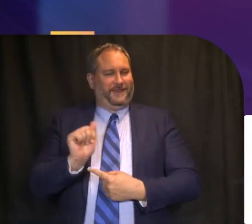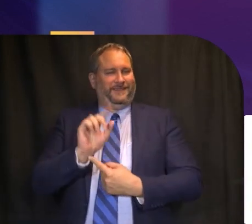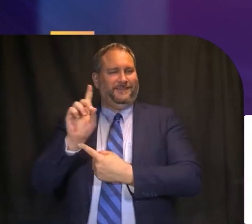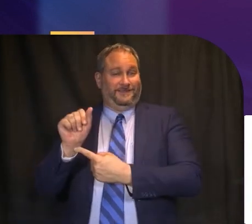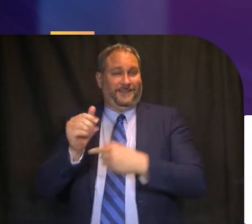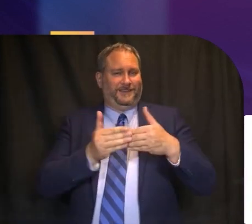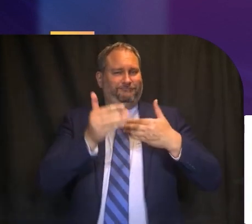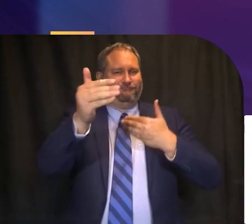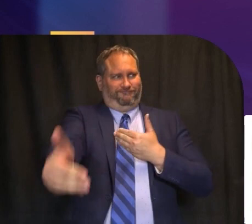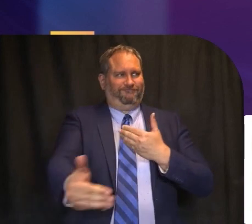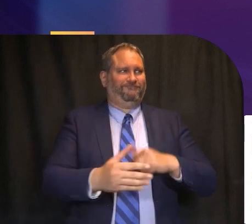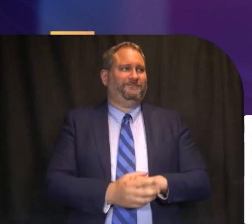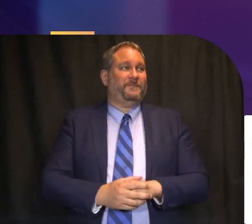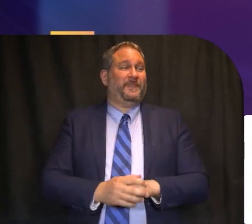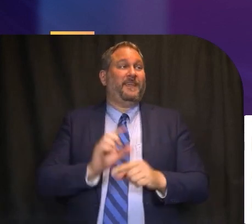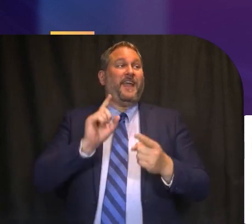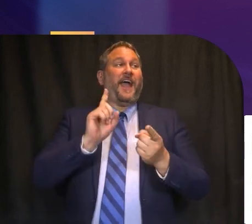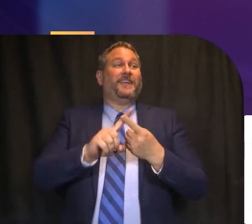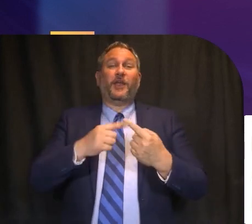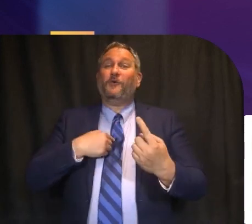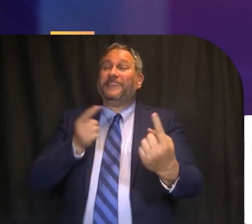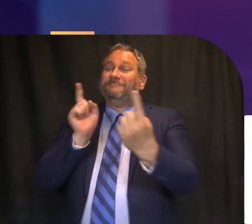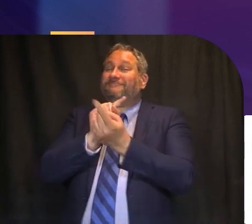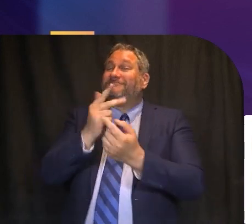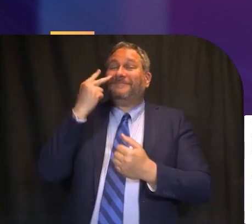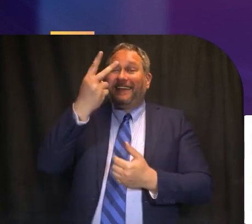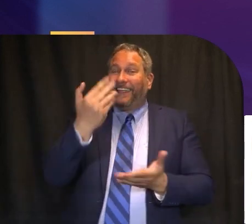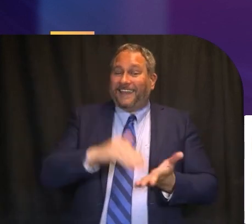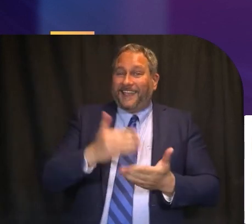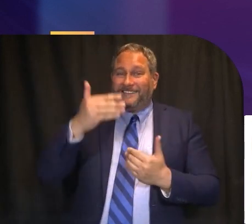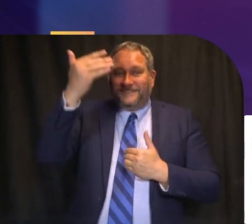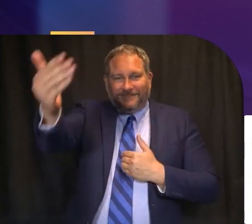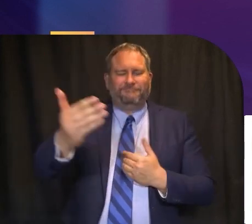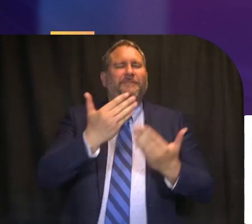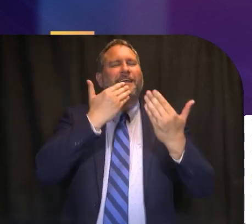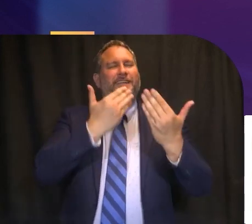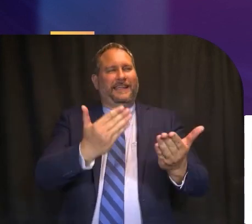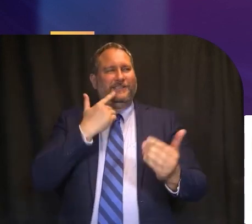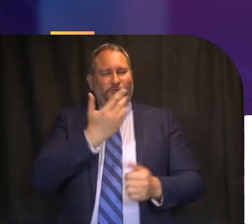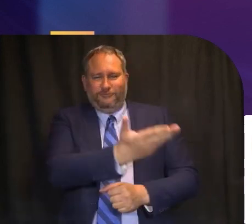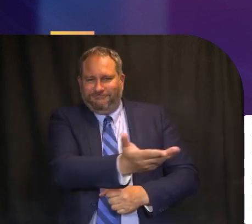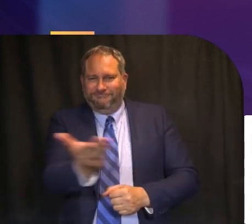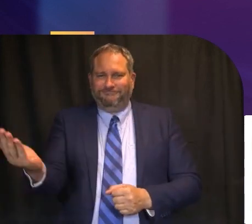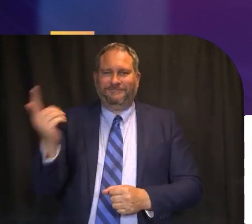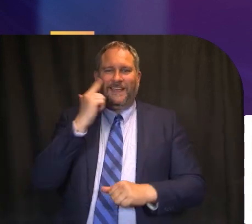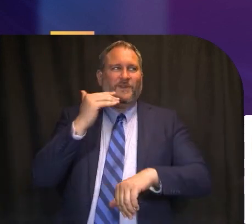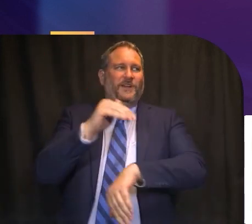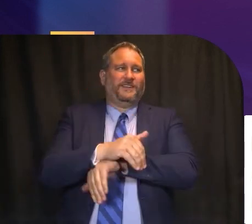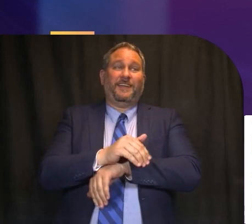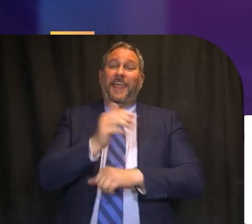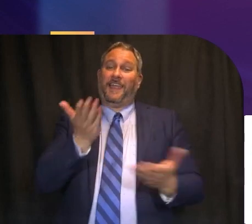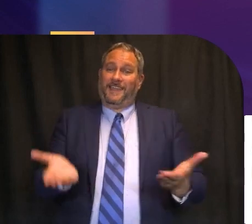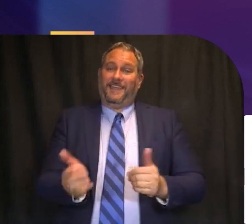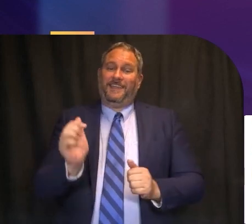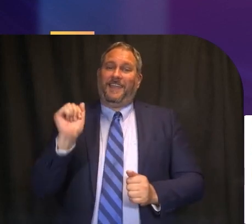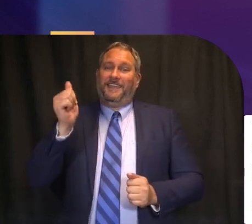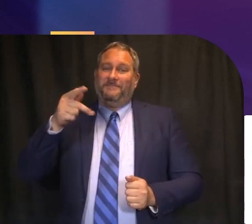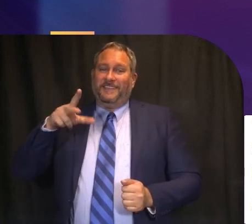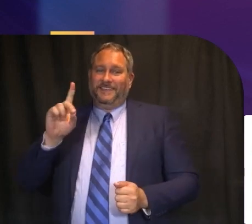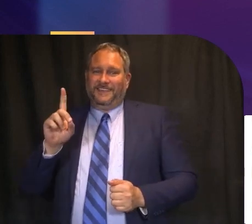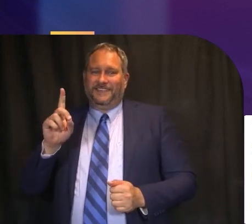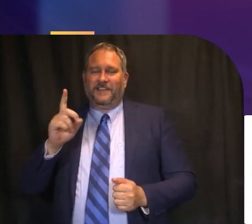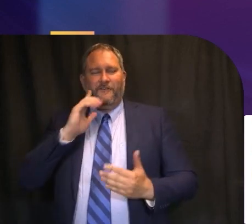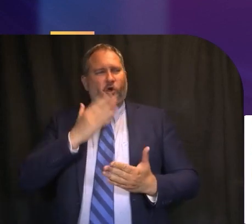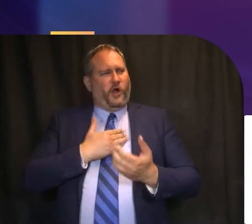to each of you and to everyone at AAPD for carrying our movement forward. Onward and upward,